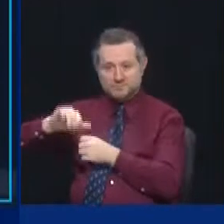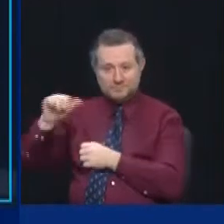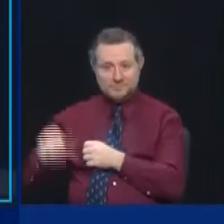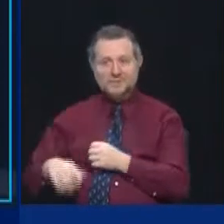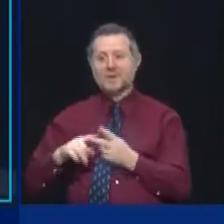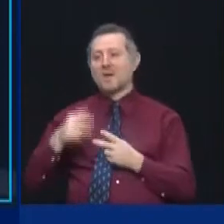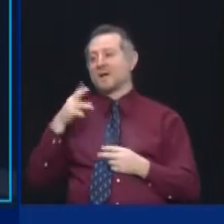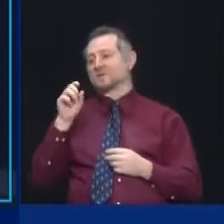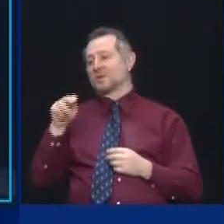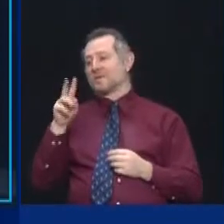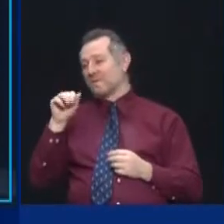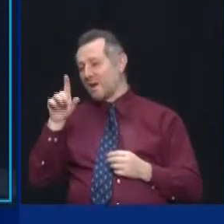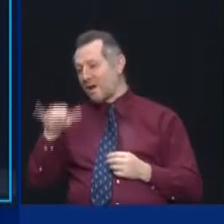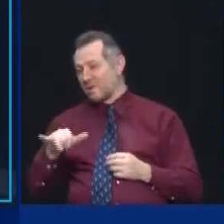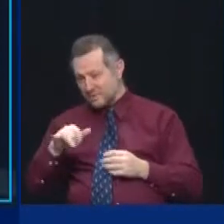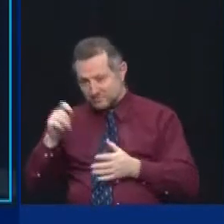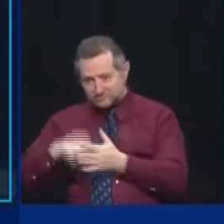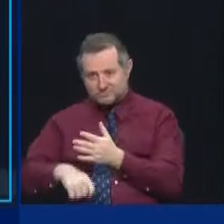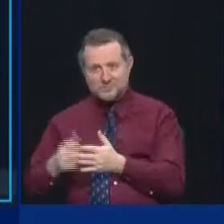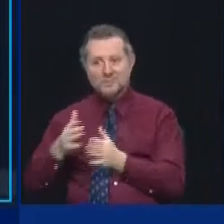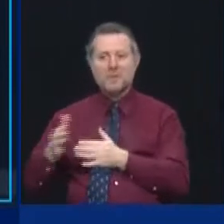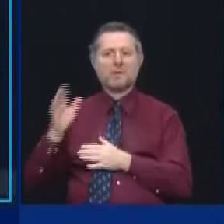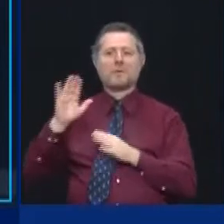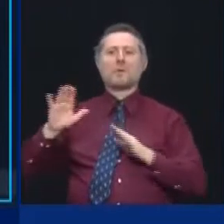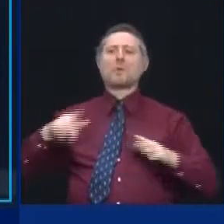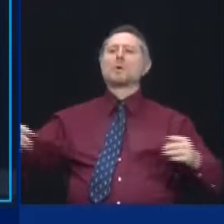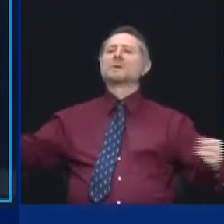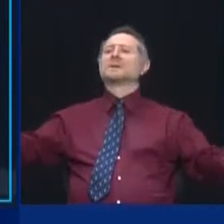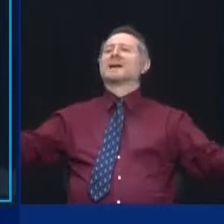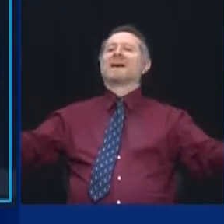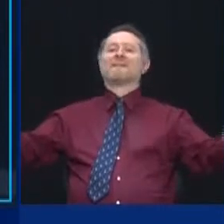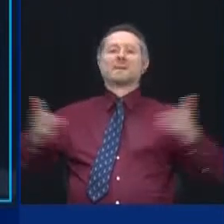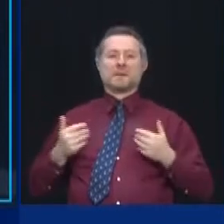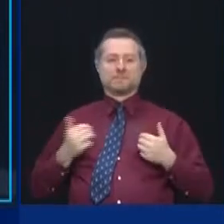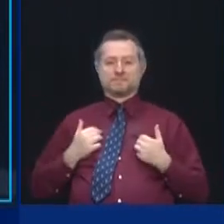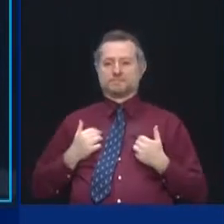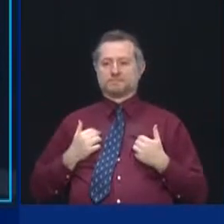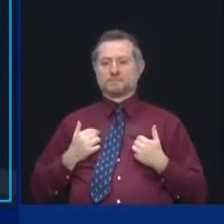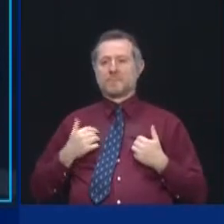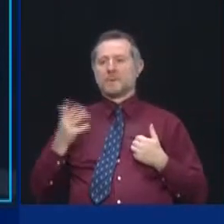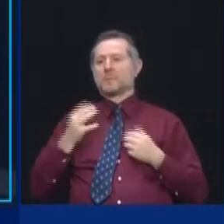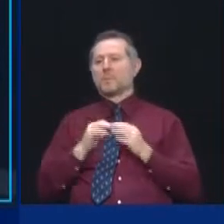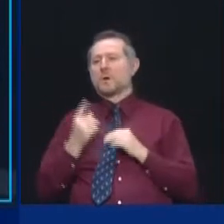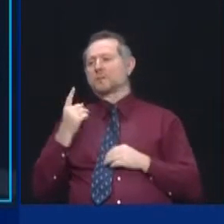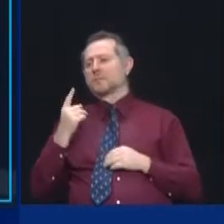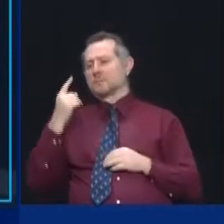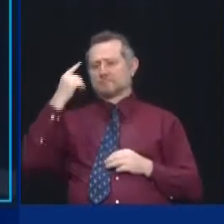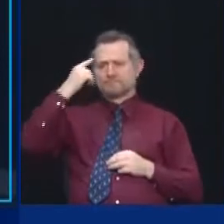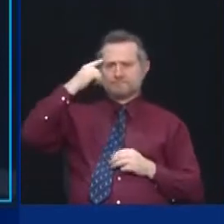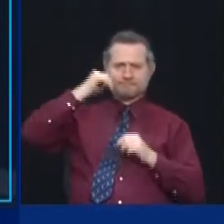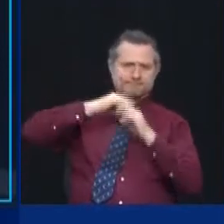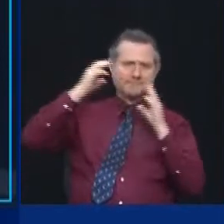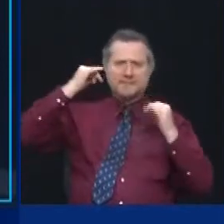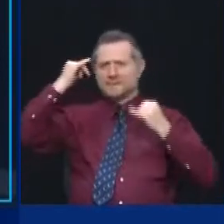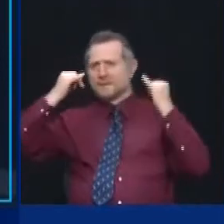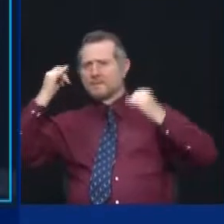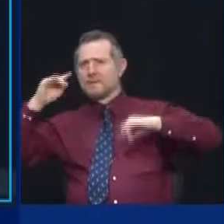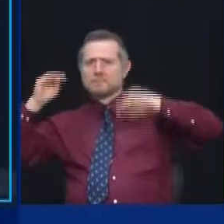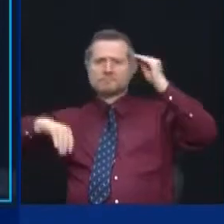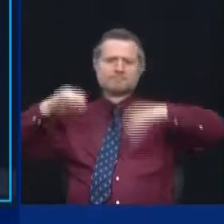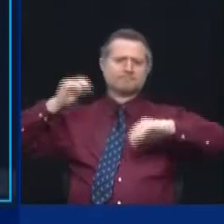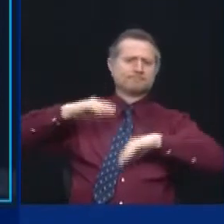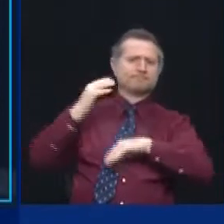site can actually be very helpful in that regard. So I want to thank them for that. But at the same time, we are at a